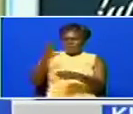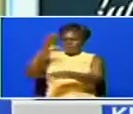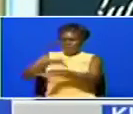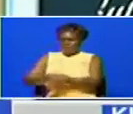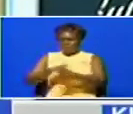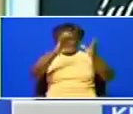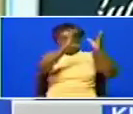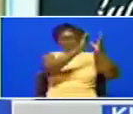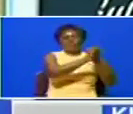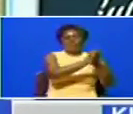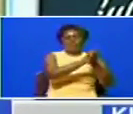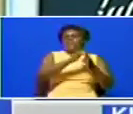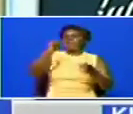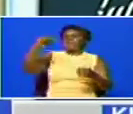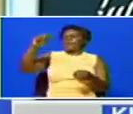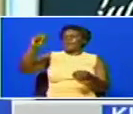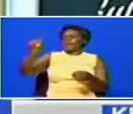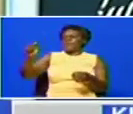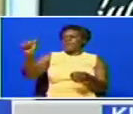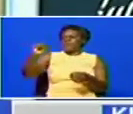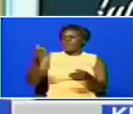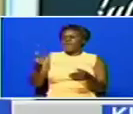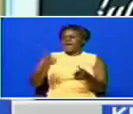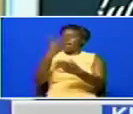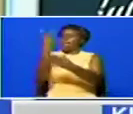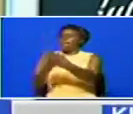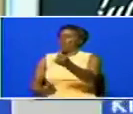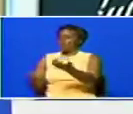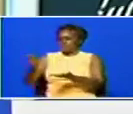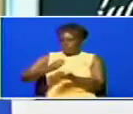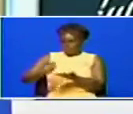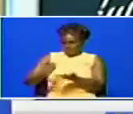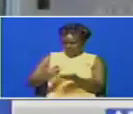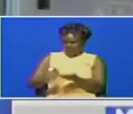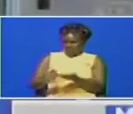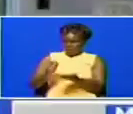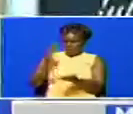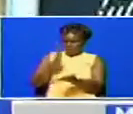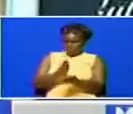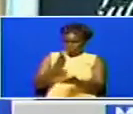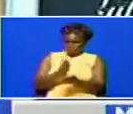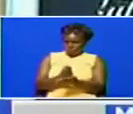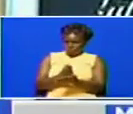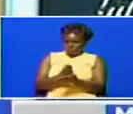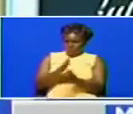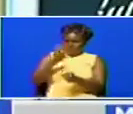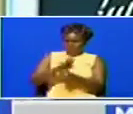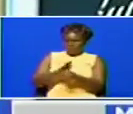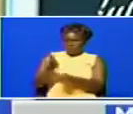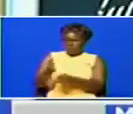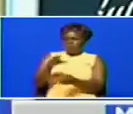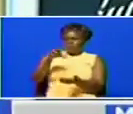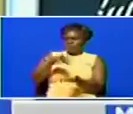Jubilee agents were present and both signed off, and certainly the vast majority of those